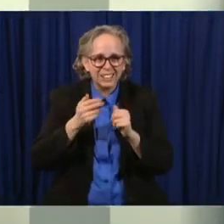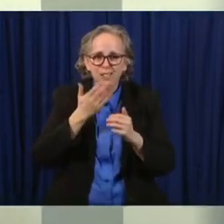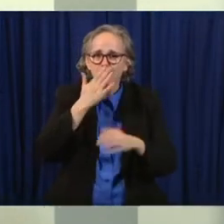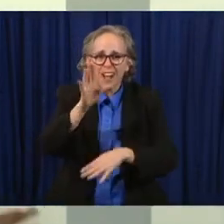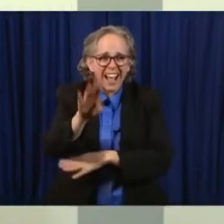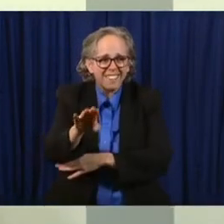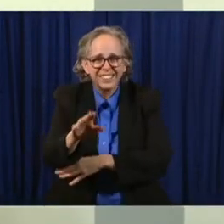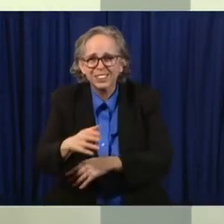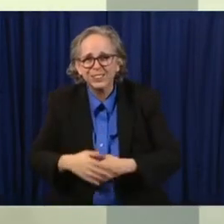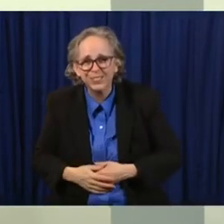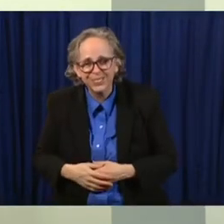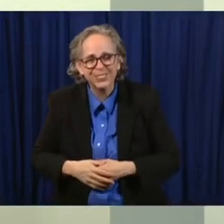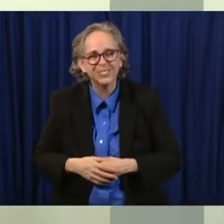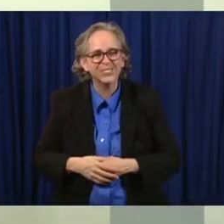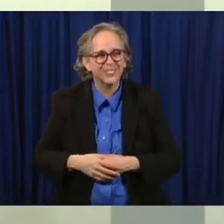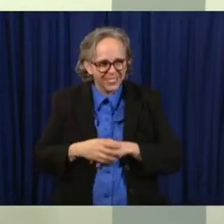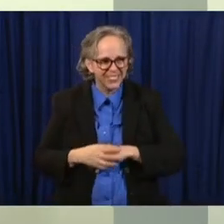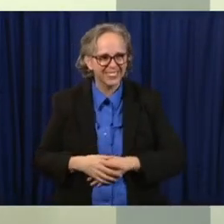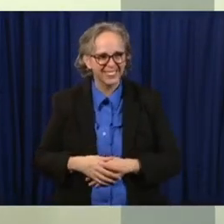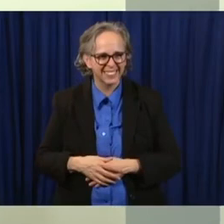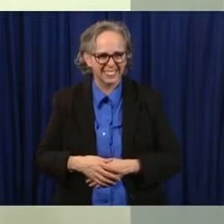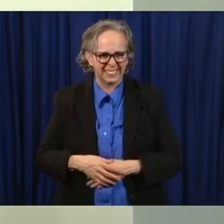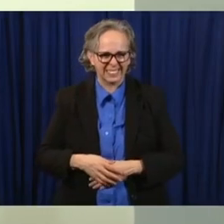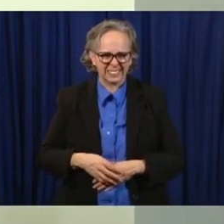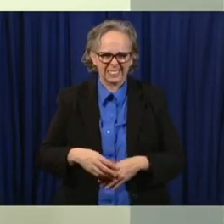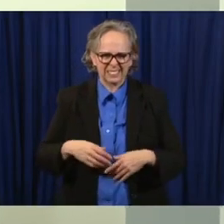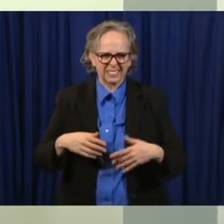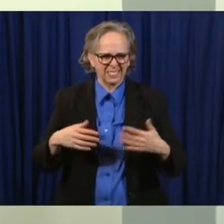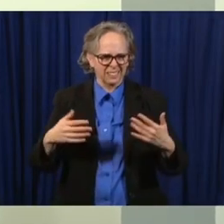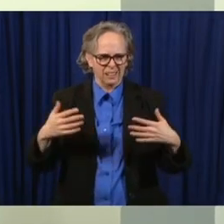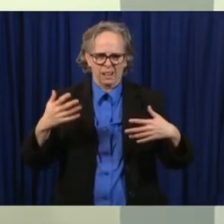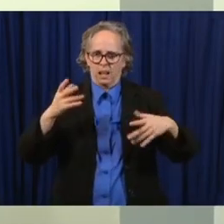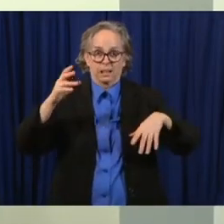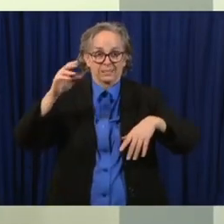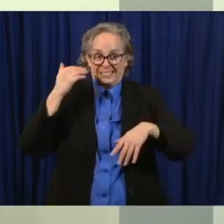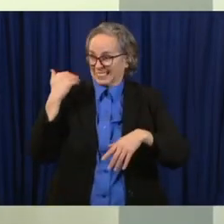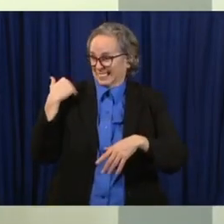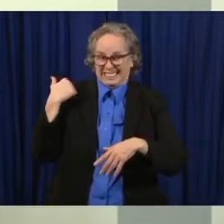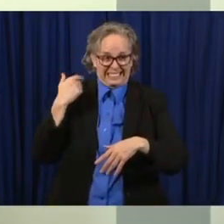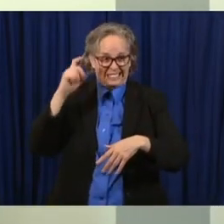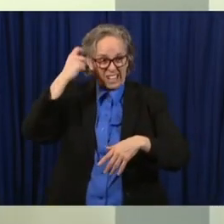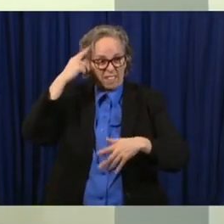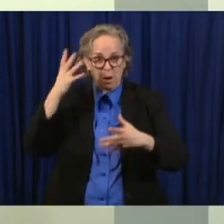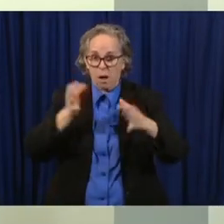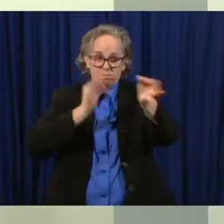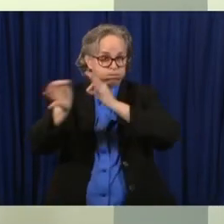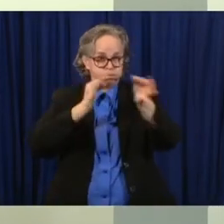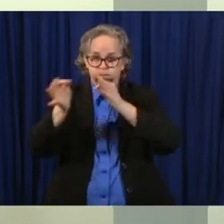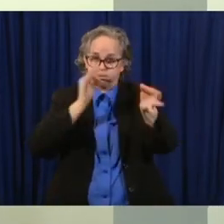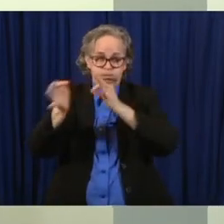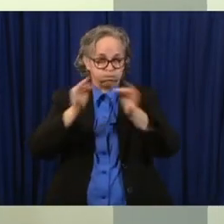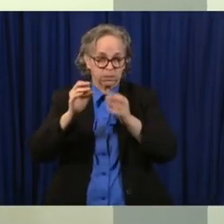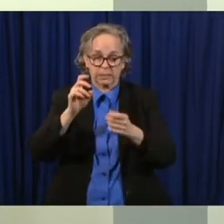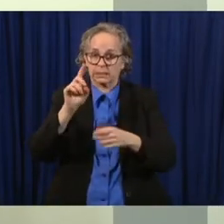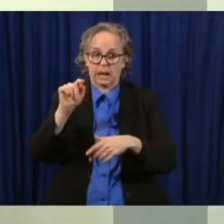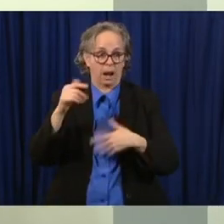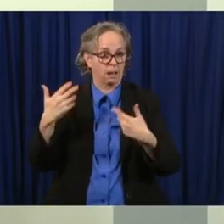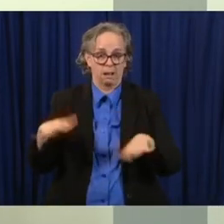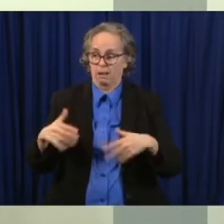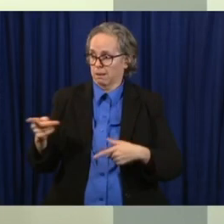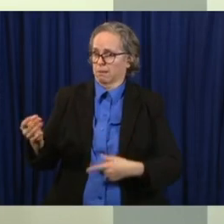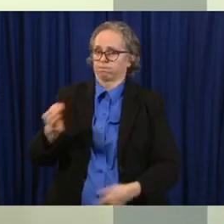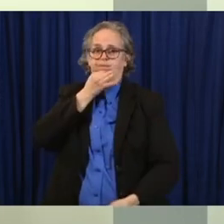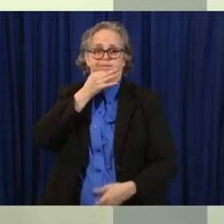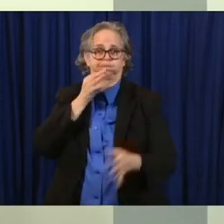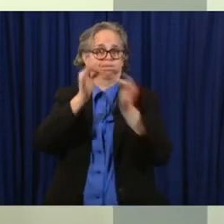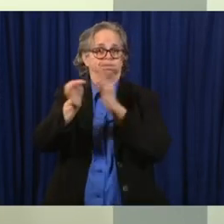have given that much detail on data any better than that. I do think it's very important, as we always do